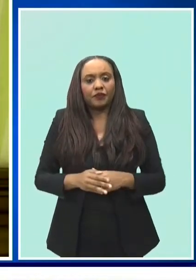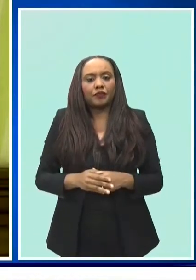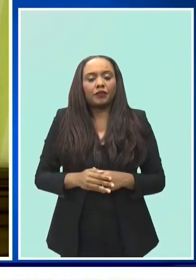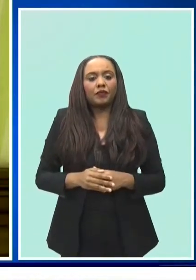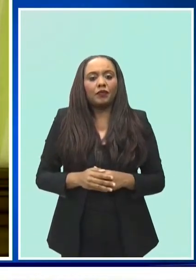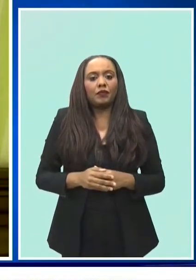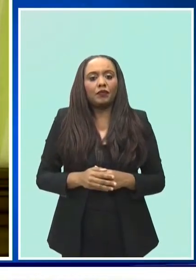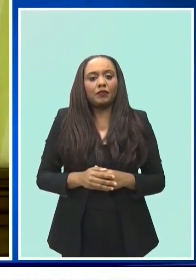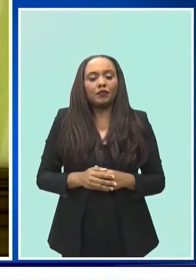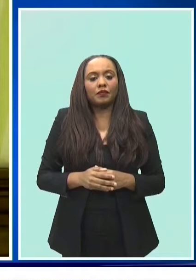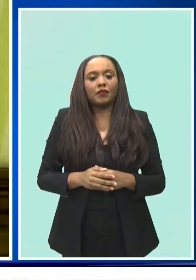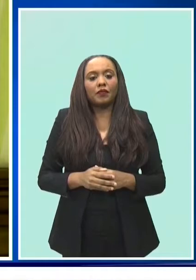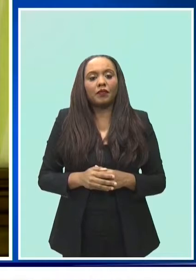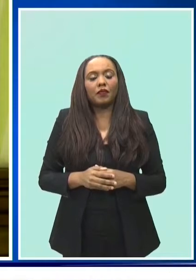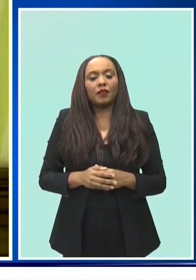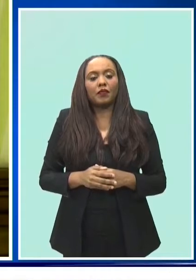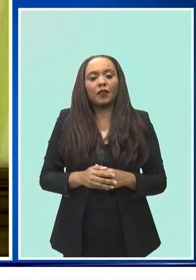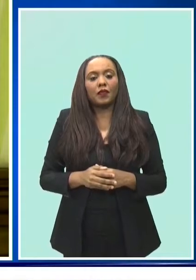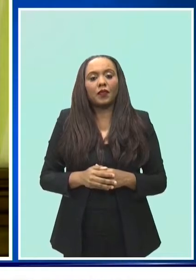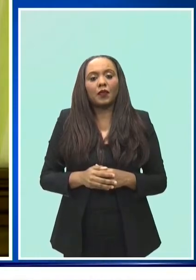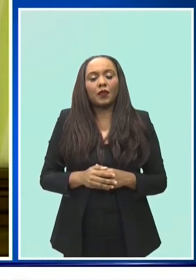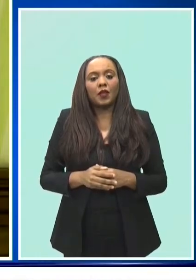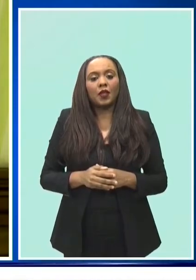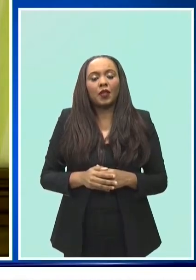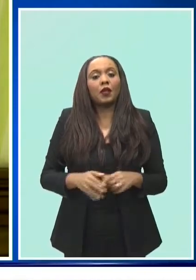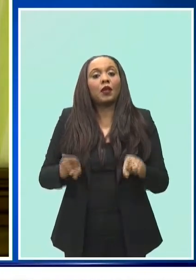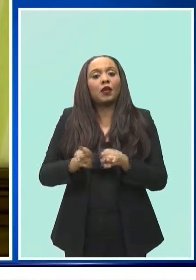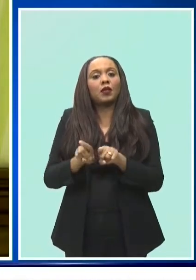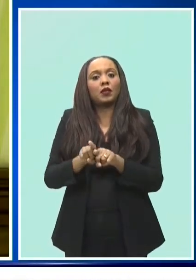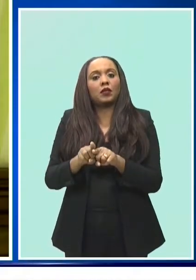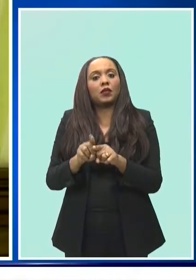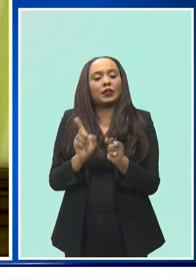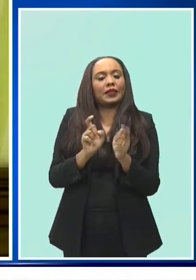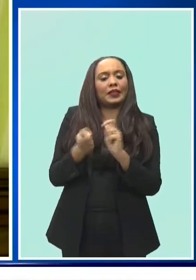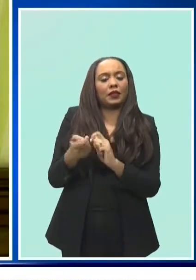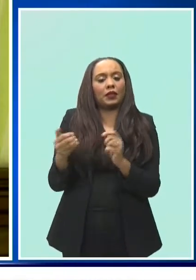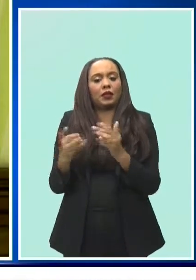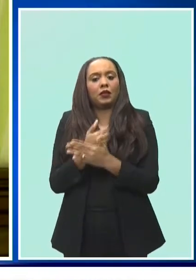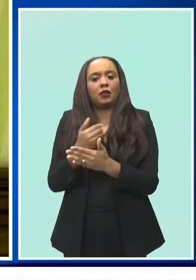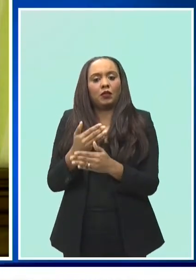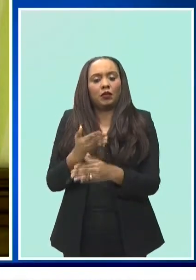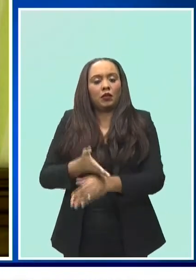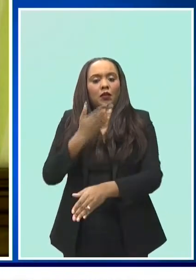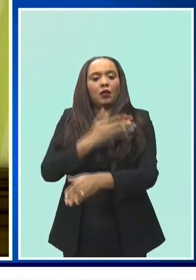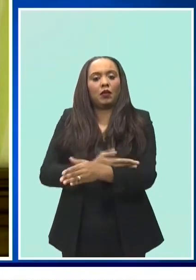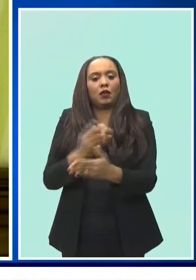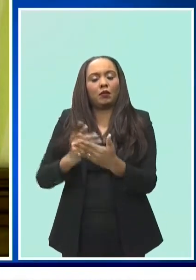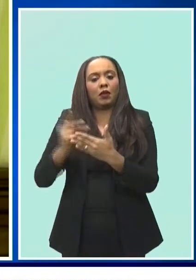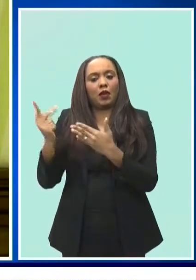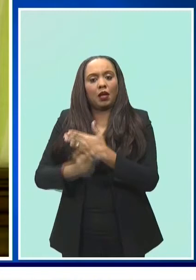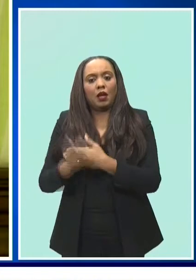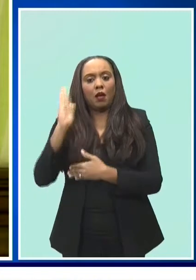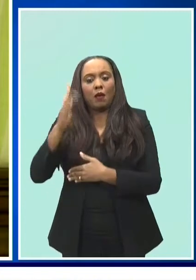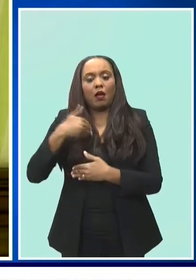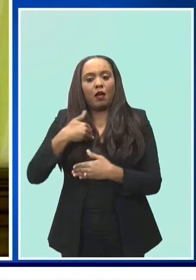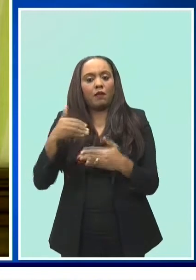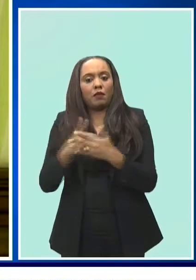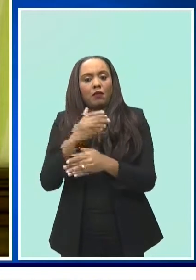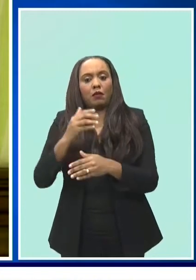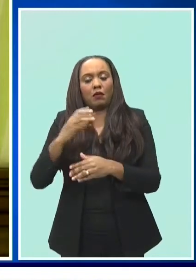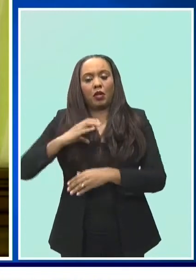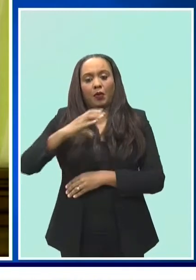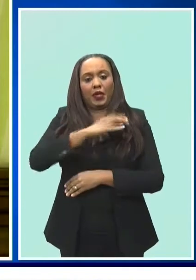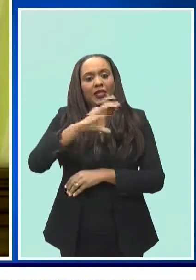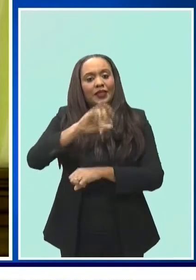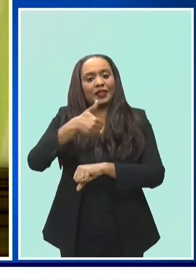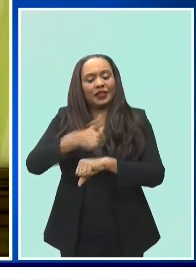Additionally, a reconfigured SBDC framework will see the establishment of a national steering committee under the chairmanship